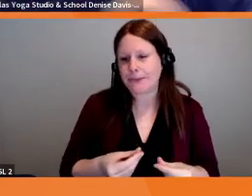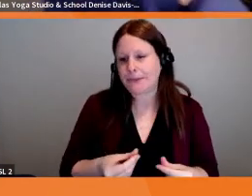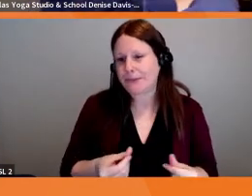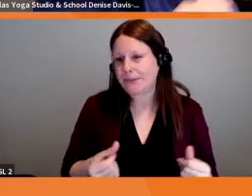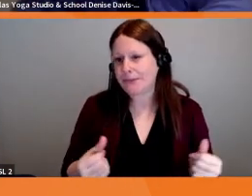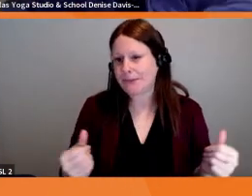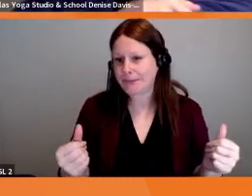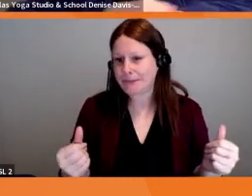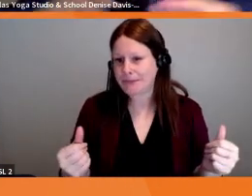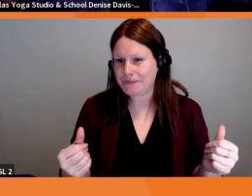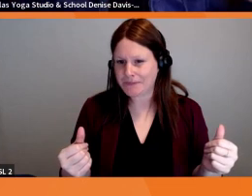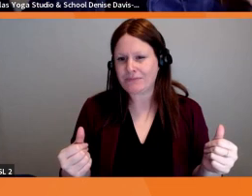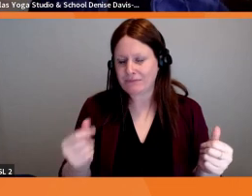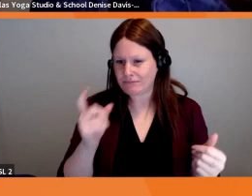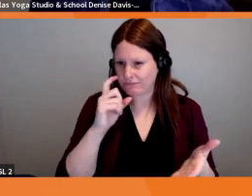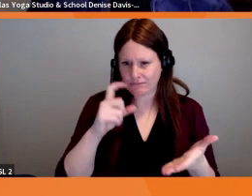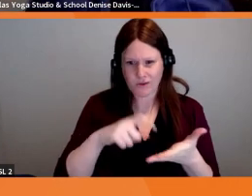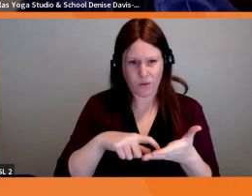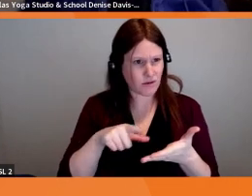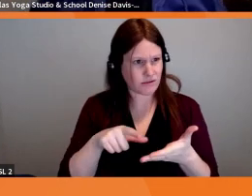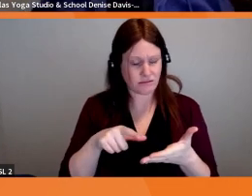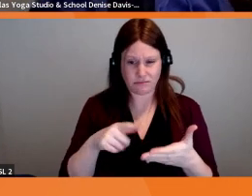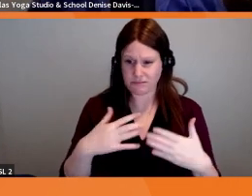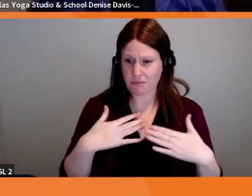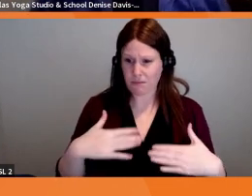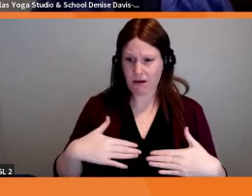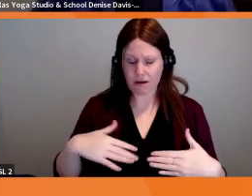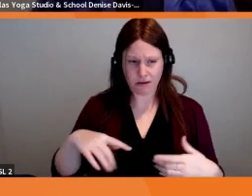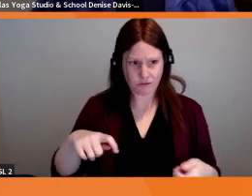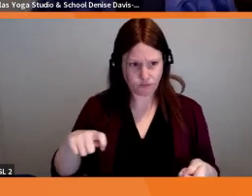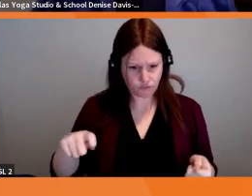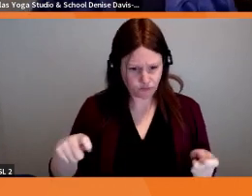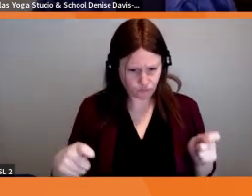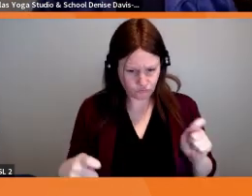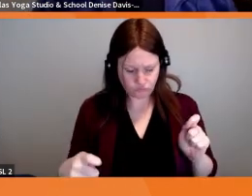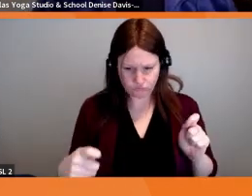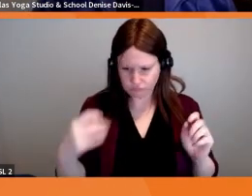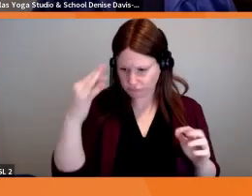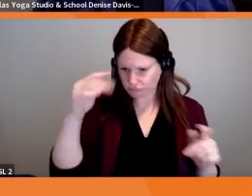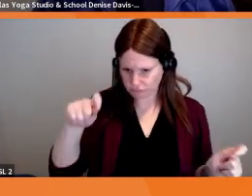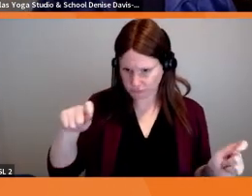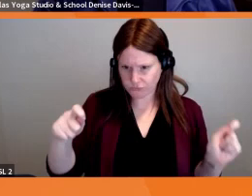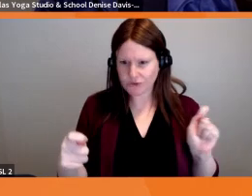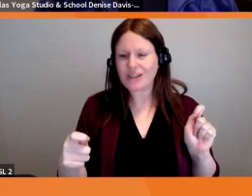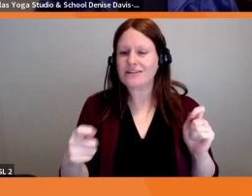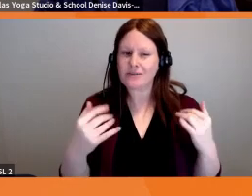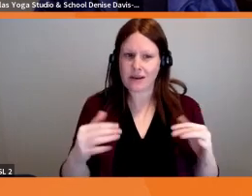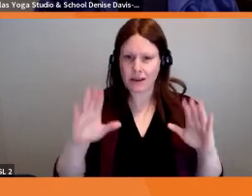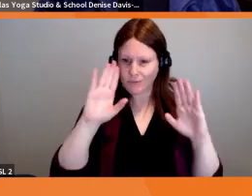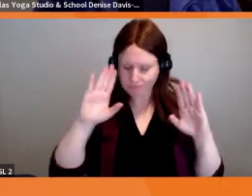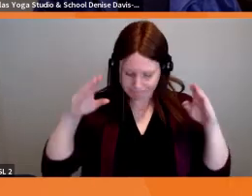yeah. Just notice if it's shifted anything for you to just drop in and pay attention to what's going on with